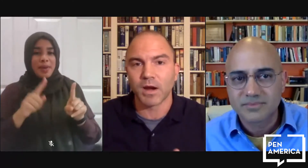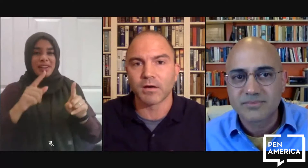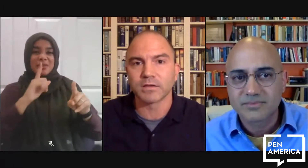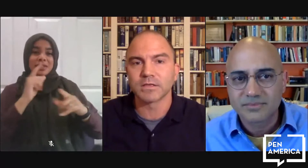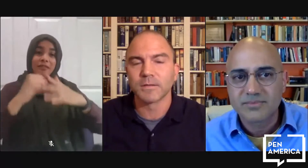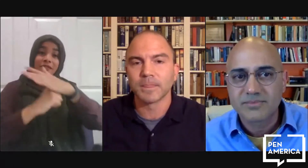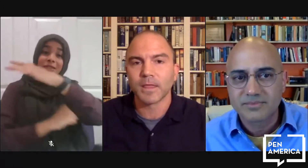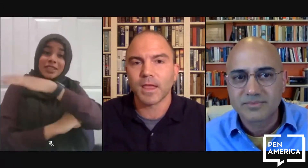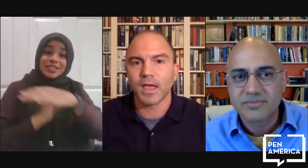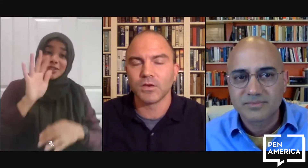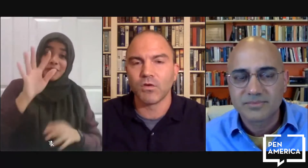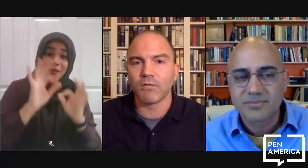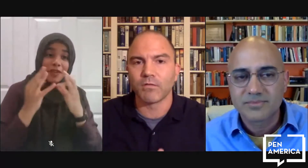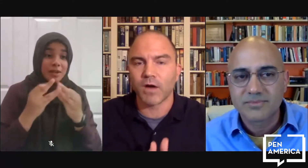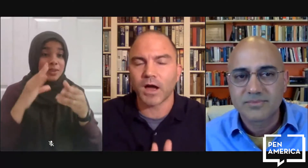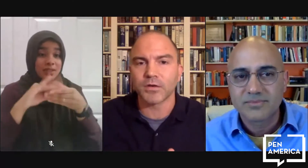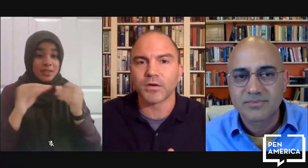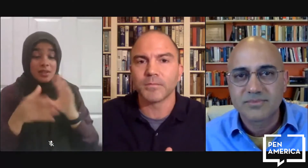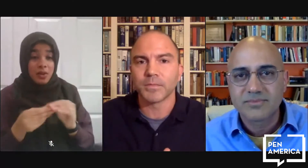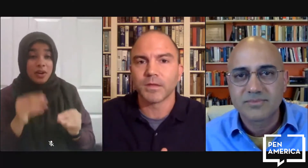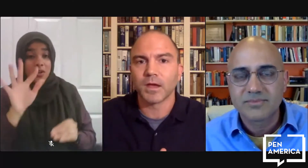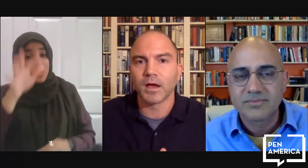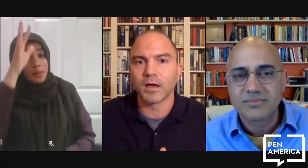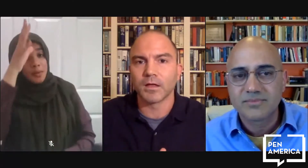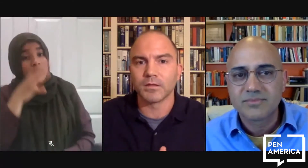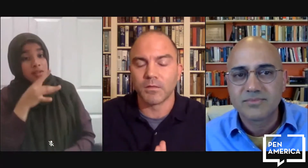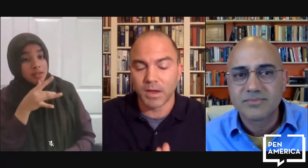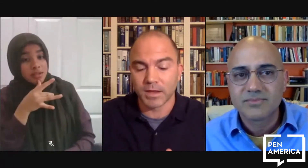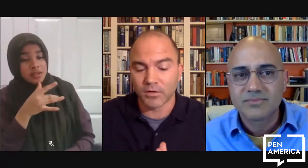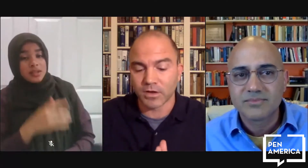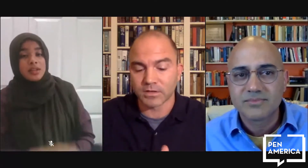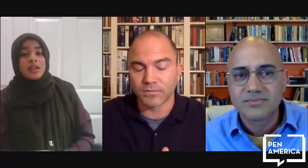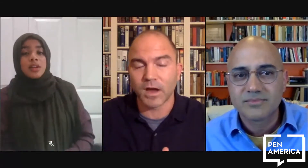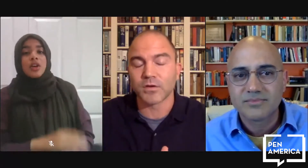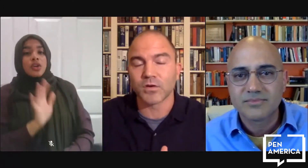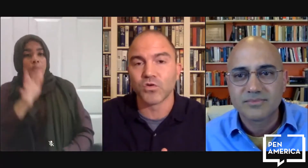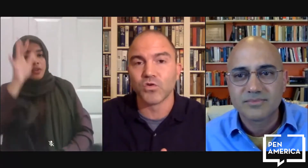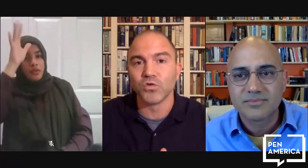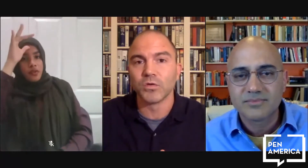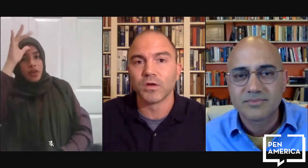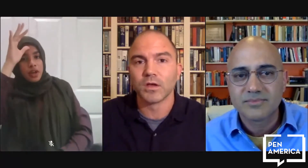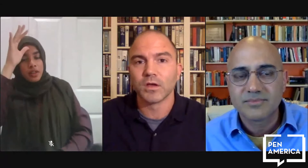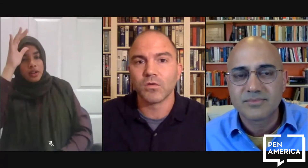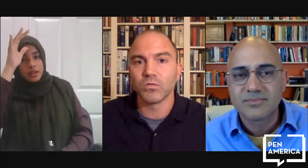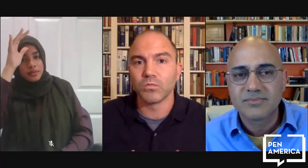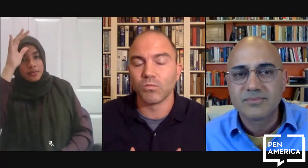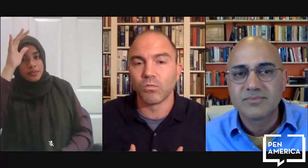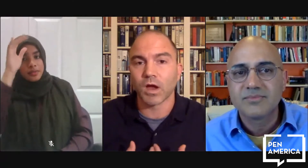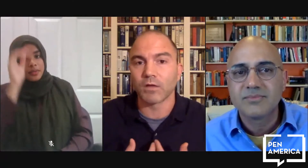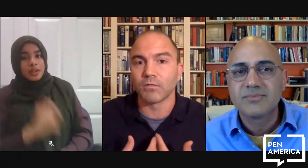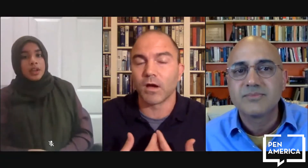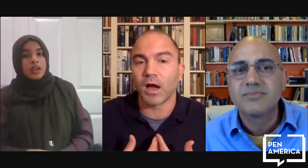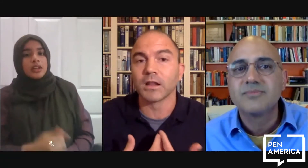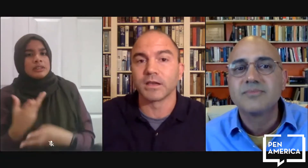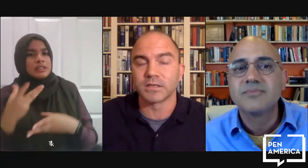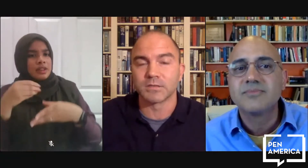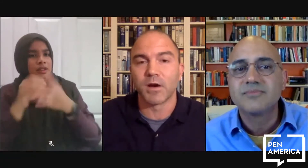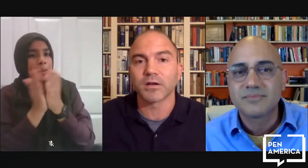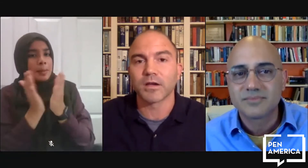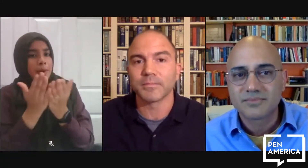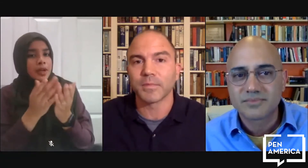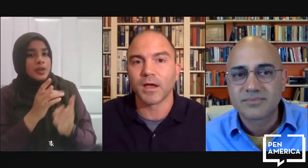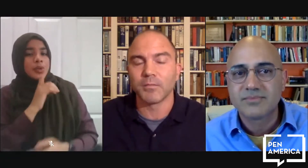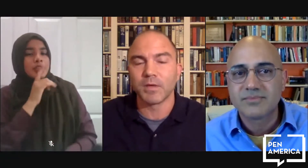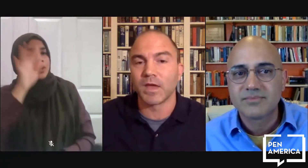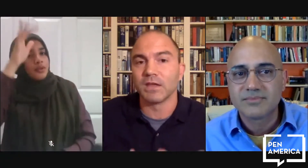your parents. And you have a father, the main character has a father who kind of idolizes